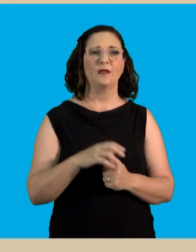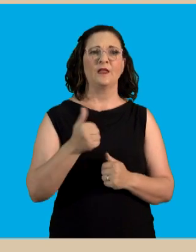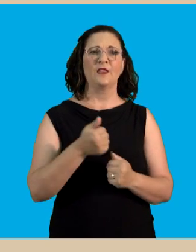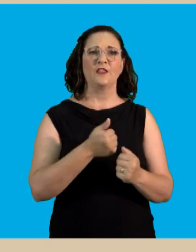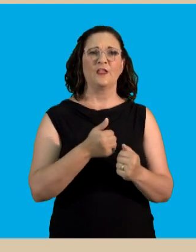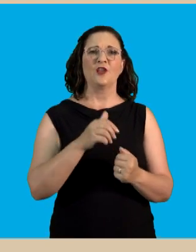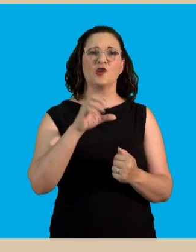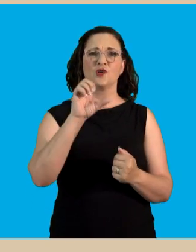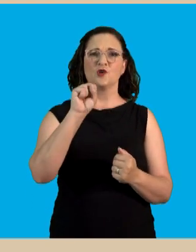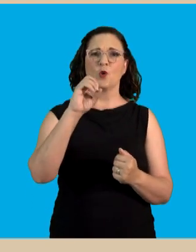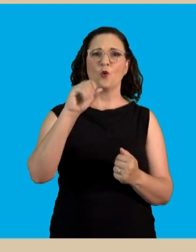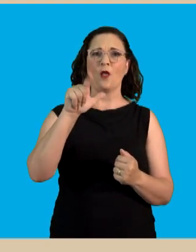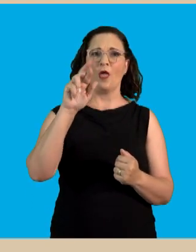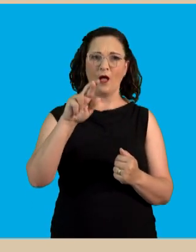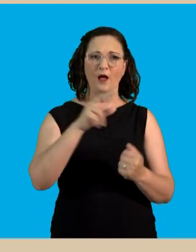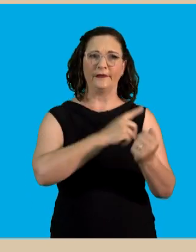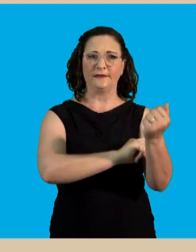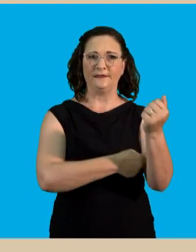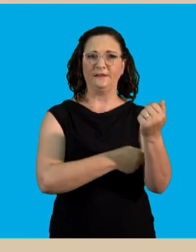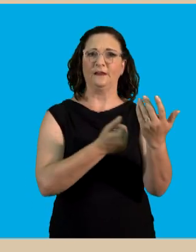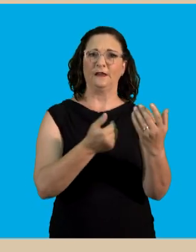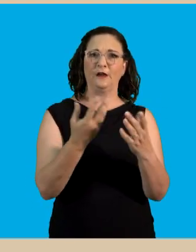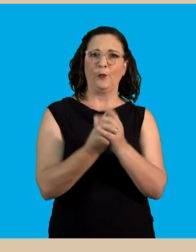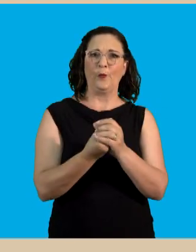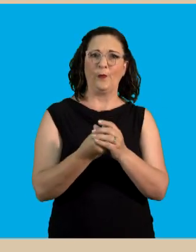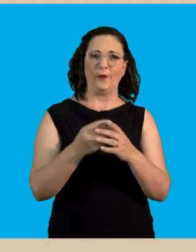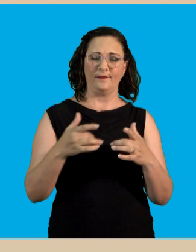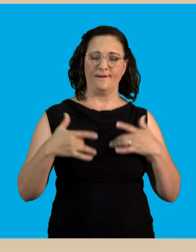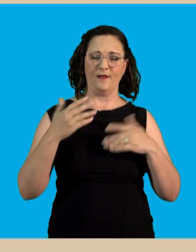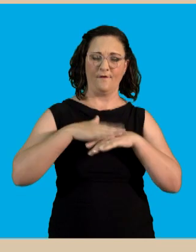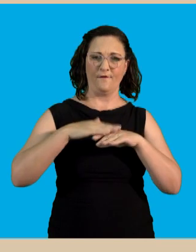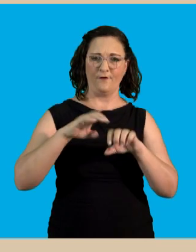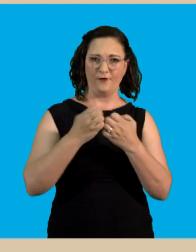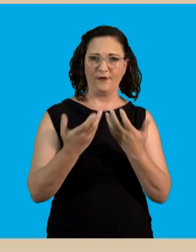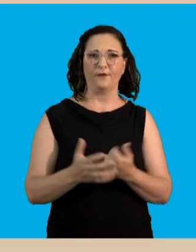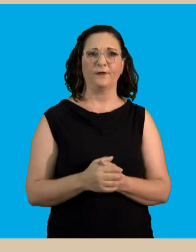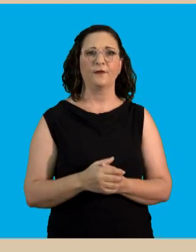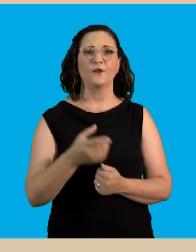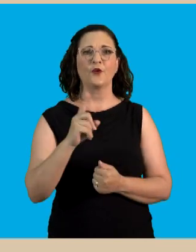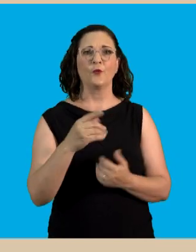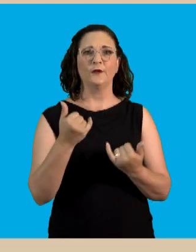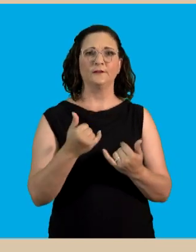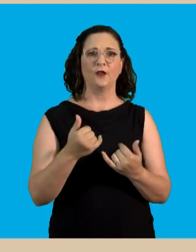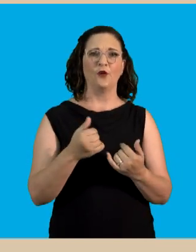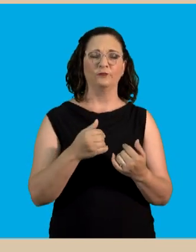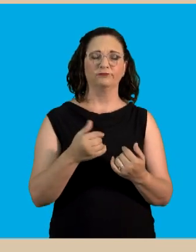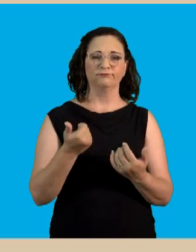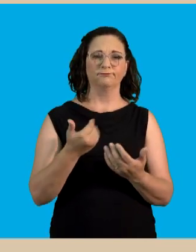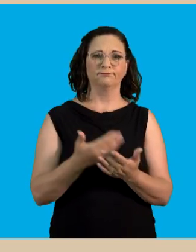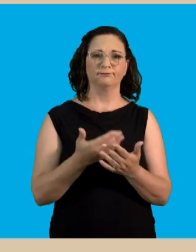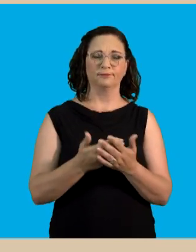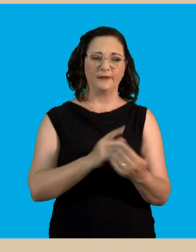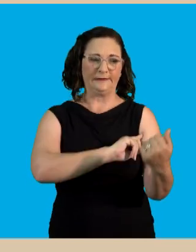life on Earth. What happened to the stored energy from the sun? Now let us check your prior knowledge